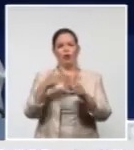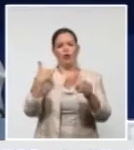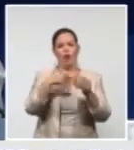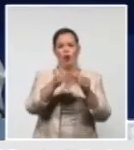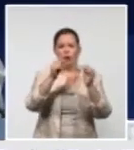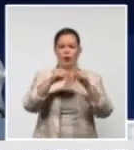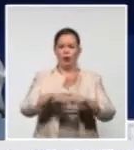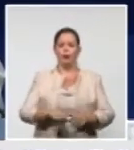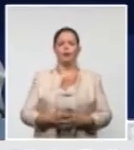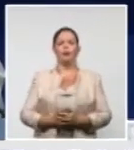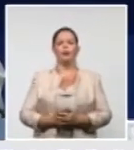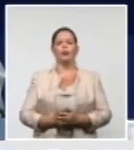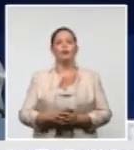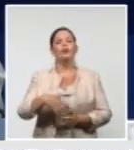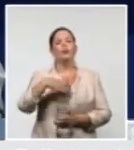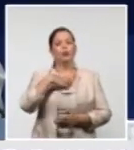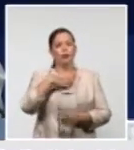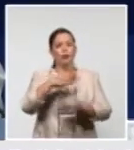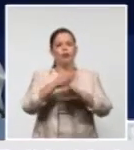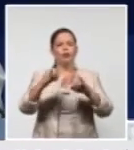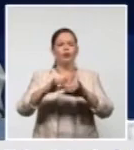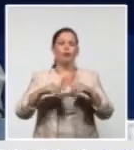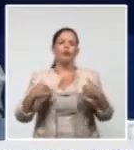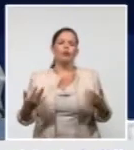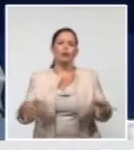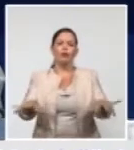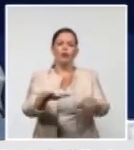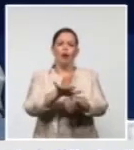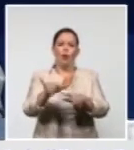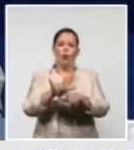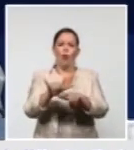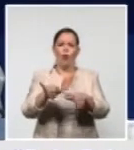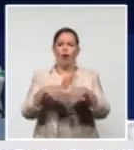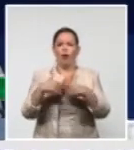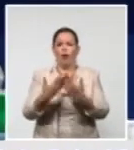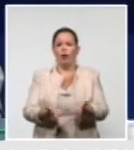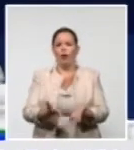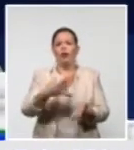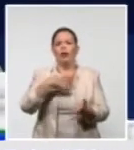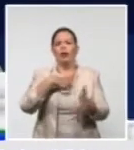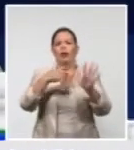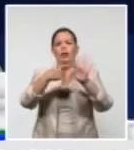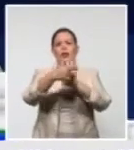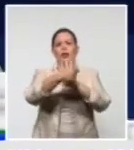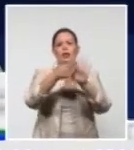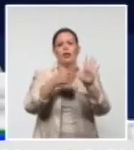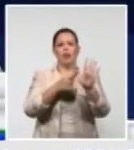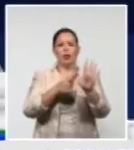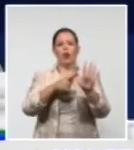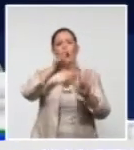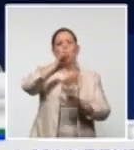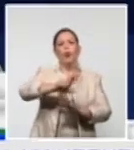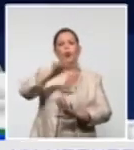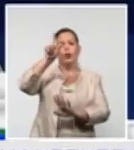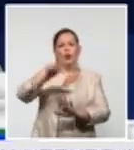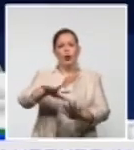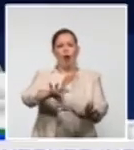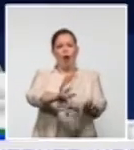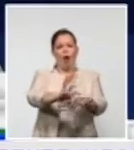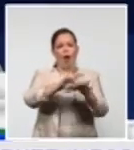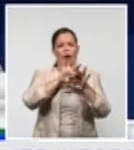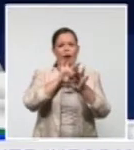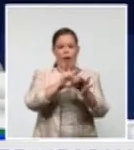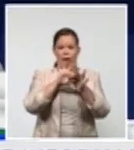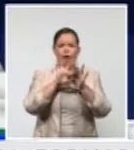2,692 people, or 80% of all confirmed cases in Cuba, have recovered from